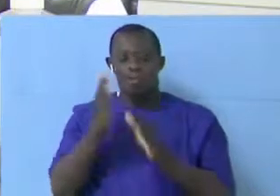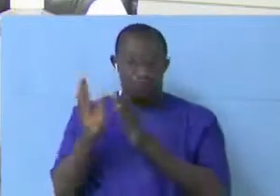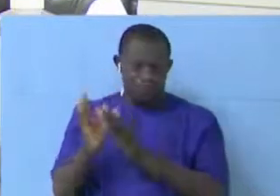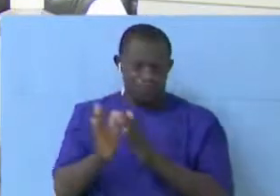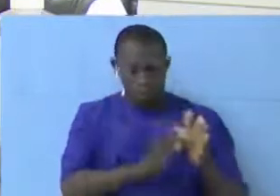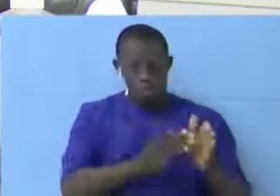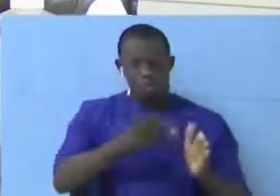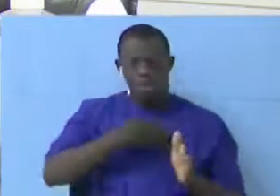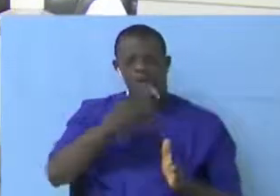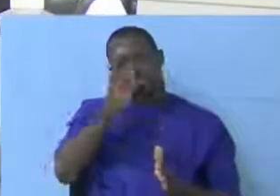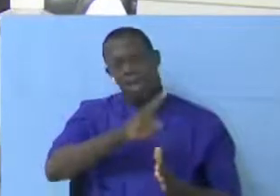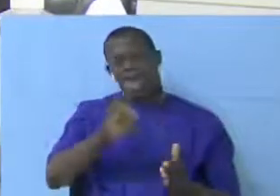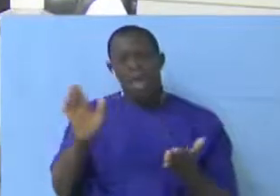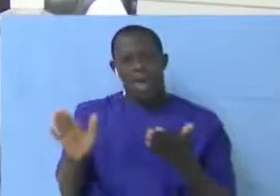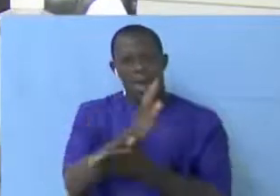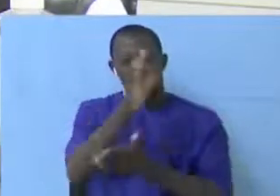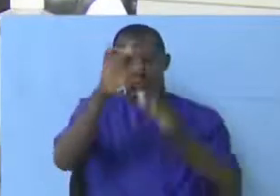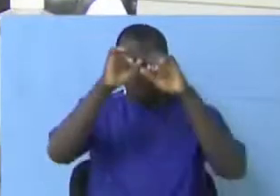government.